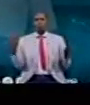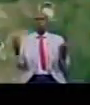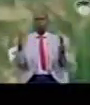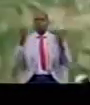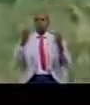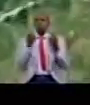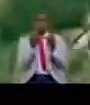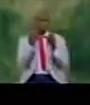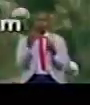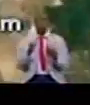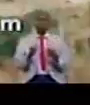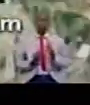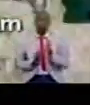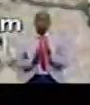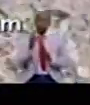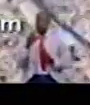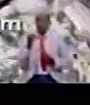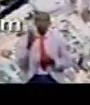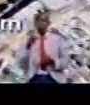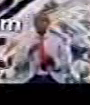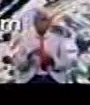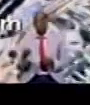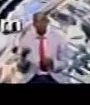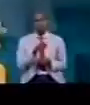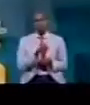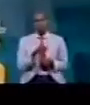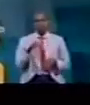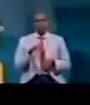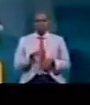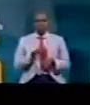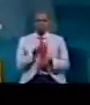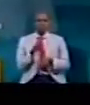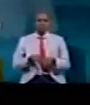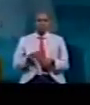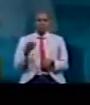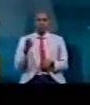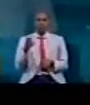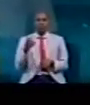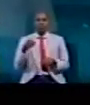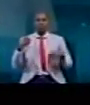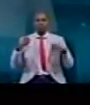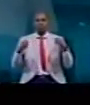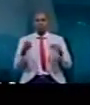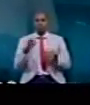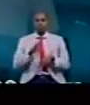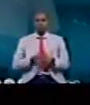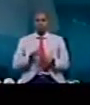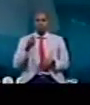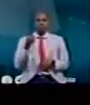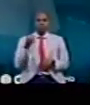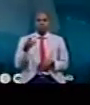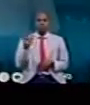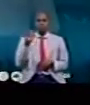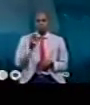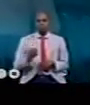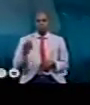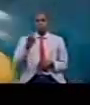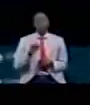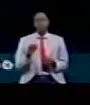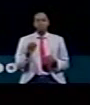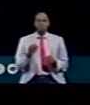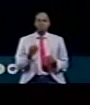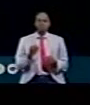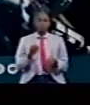husband, my Lord, the King, you visit them, oh Lord. You will touch them, oh Lord, and make them to